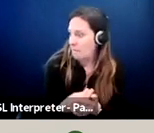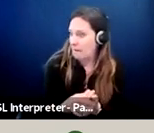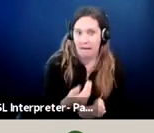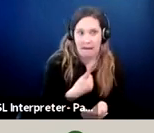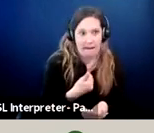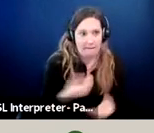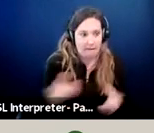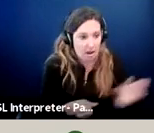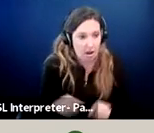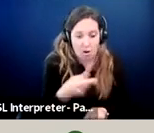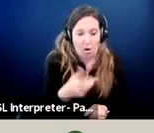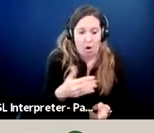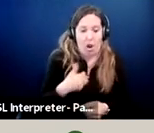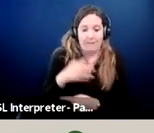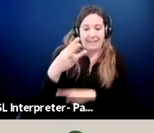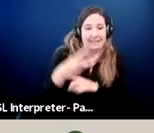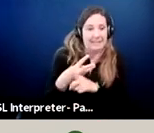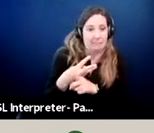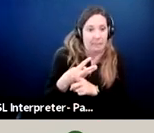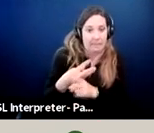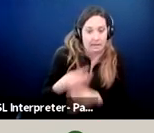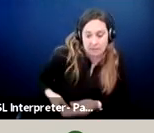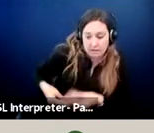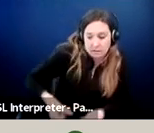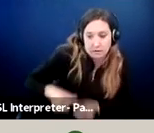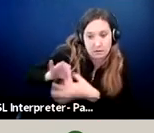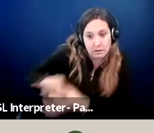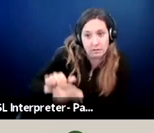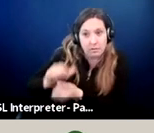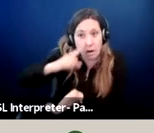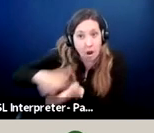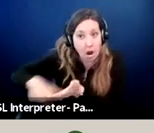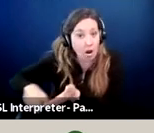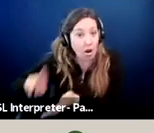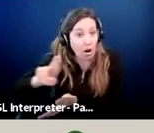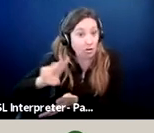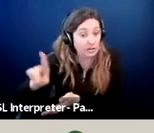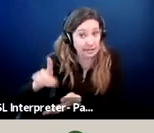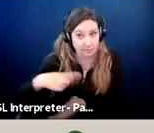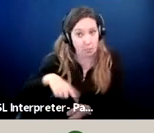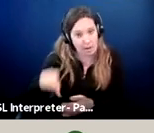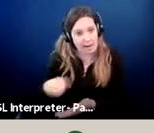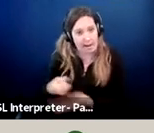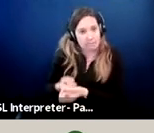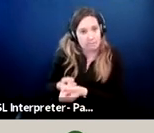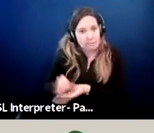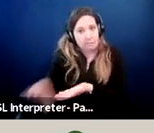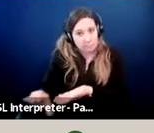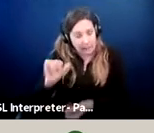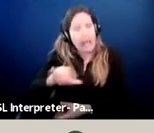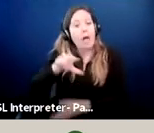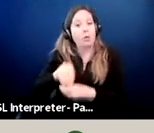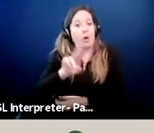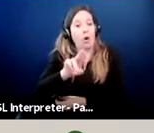accrued R&D spend and we would finance that for you. So it doesn't have to be close to filing or being filed. We can do accrued R&D spend as well.